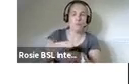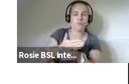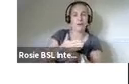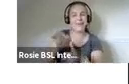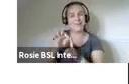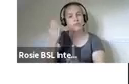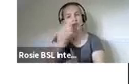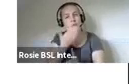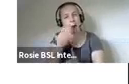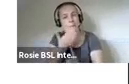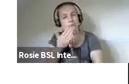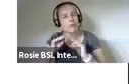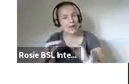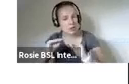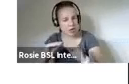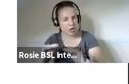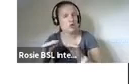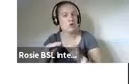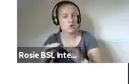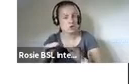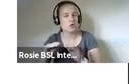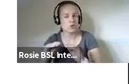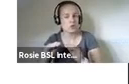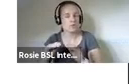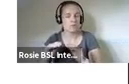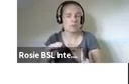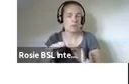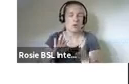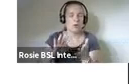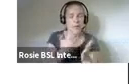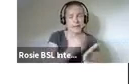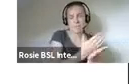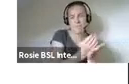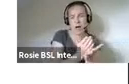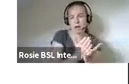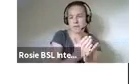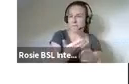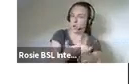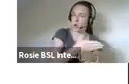And this is a subsector of early childhood development,